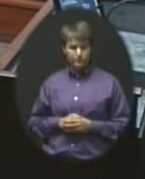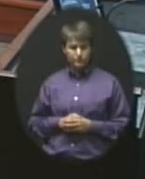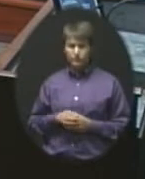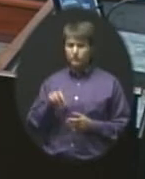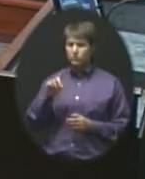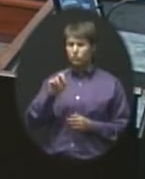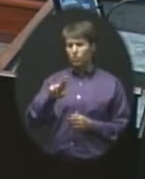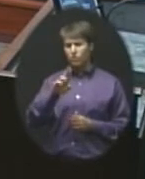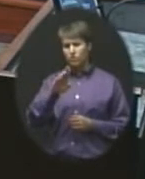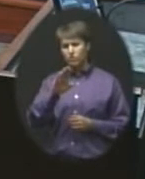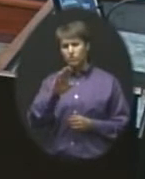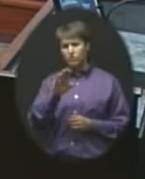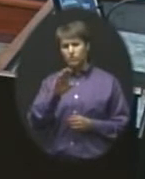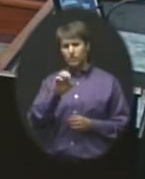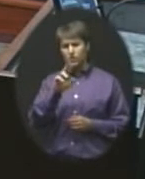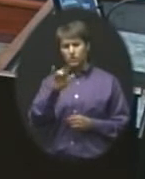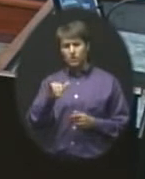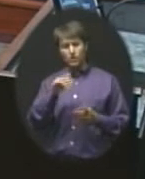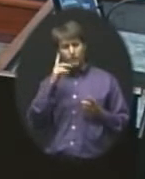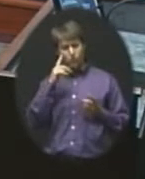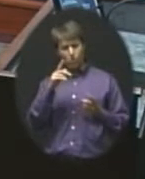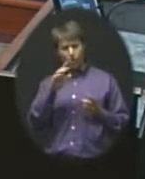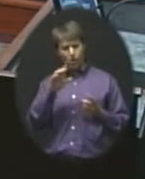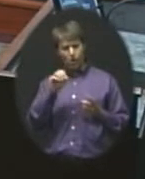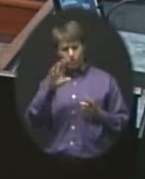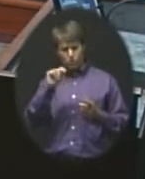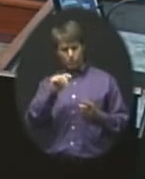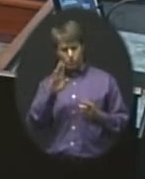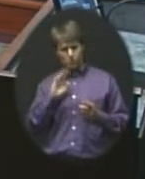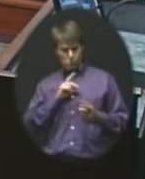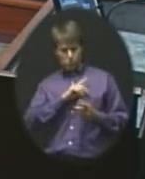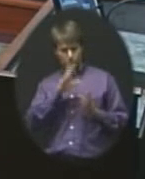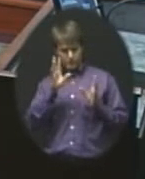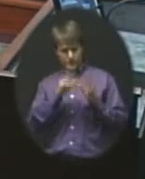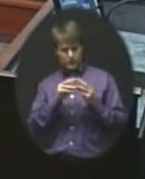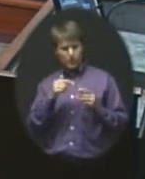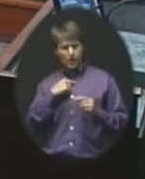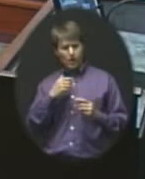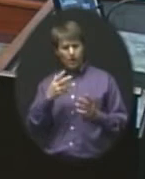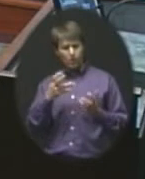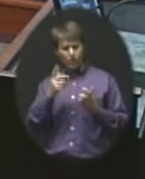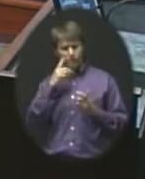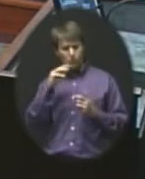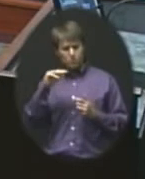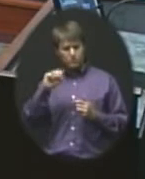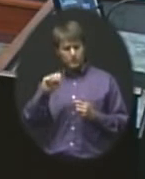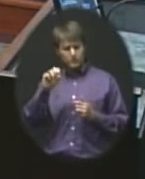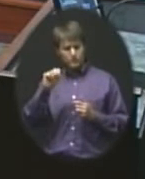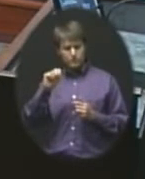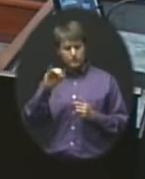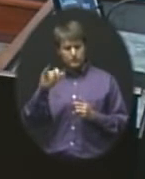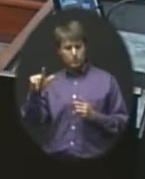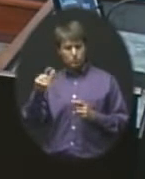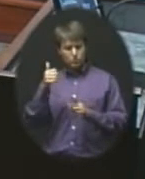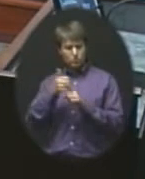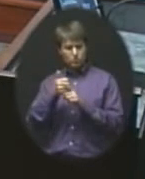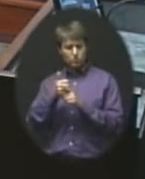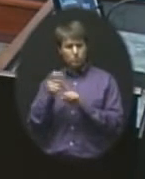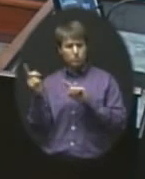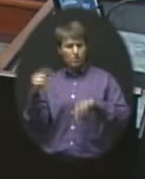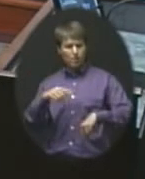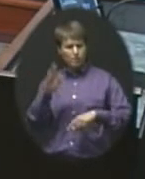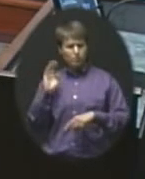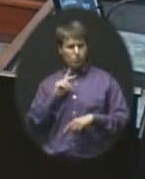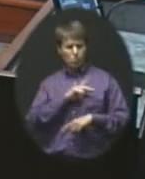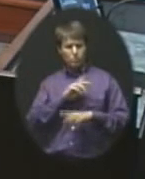Dr. Berry, for the October board meeting, I would like for Ms. Sill to maybe be at the board meeting and talk a little